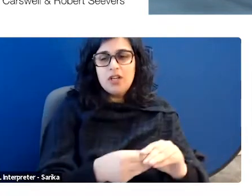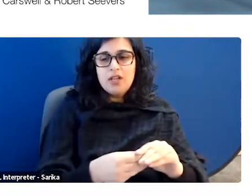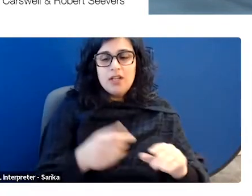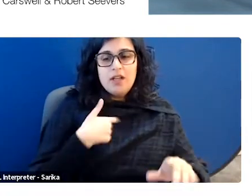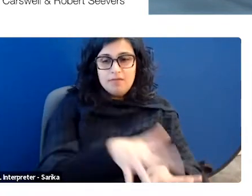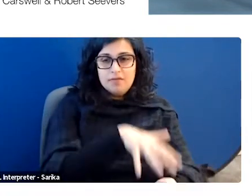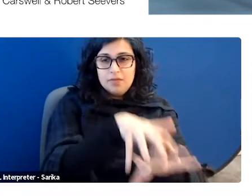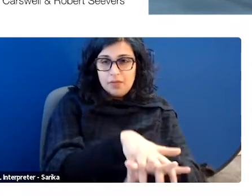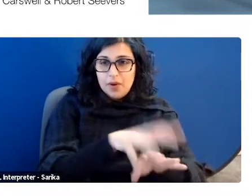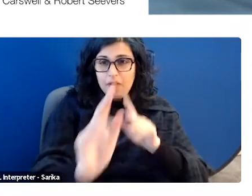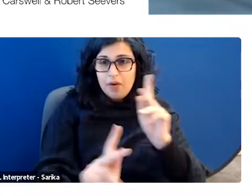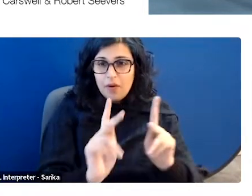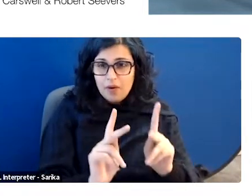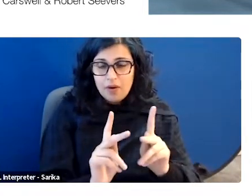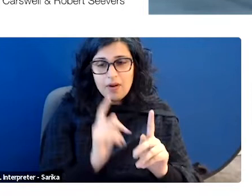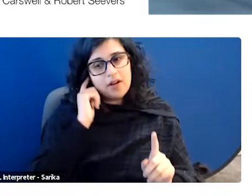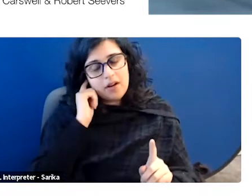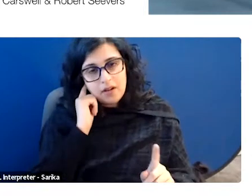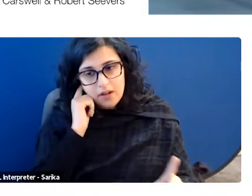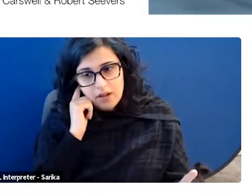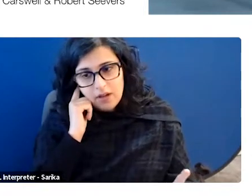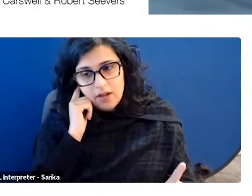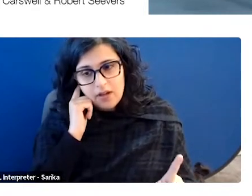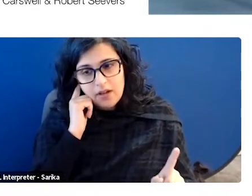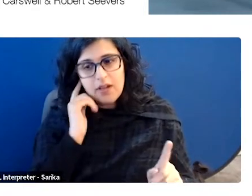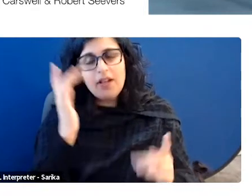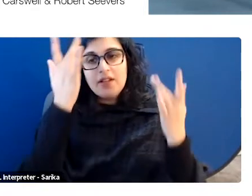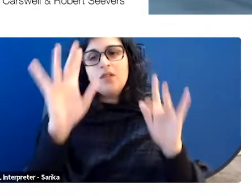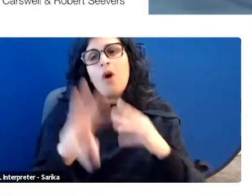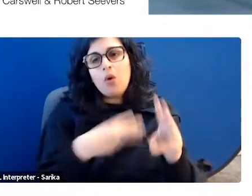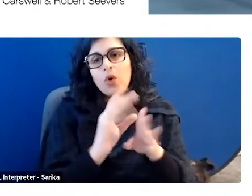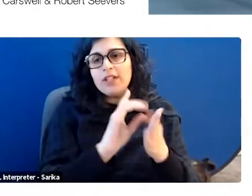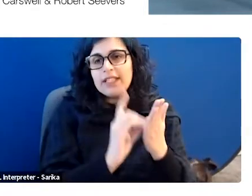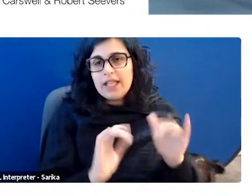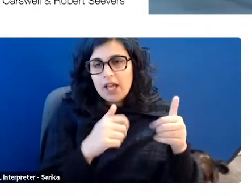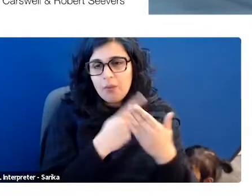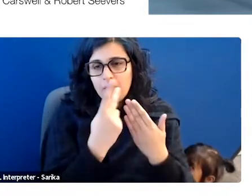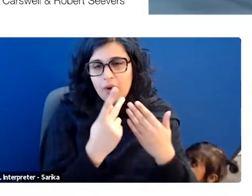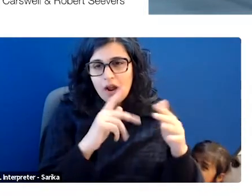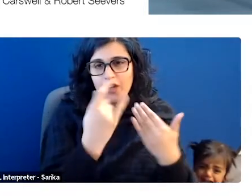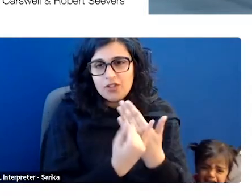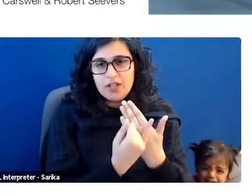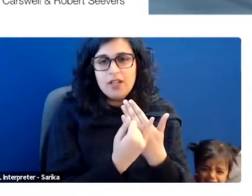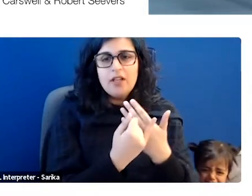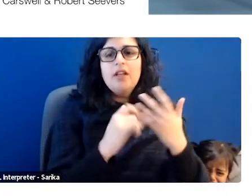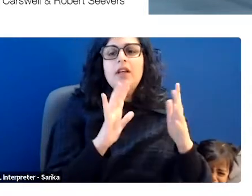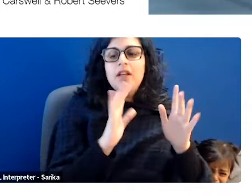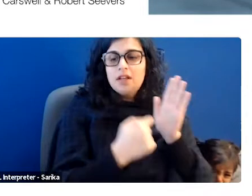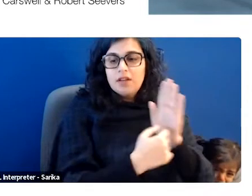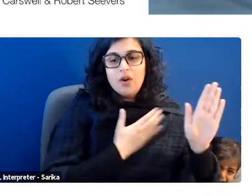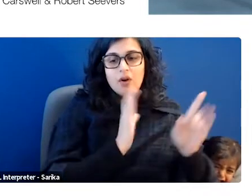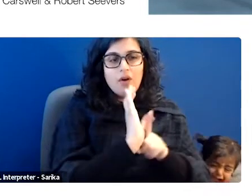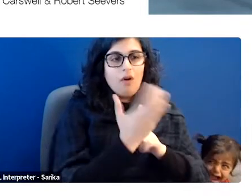Mayan group in Guatemala, and through my participation in the Smart Wool Design project, It has allowed me to tell a side of my culture and my